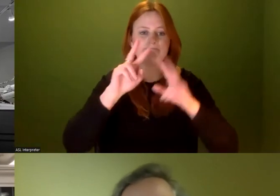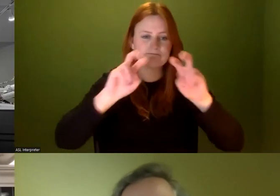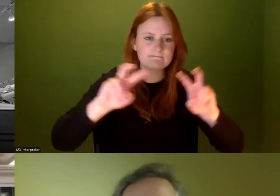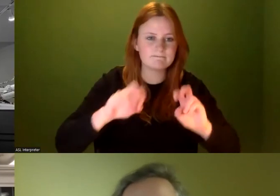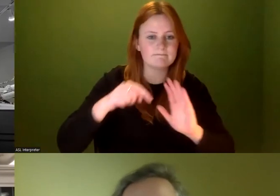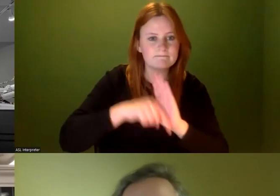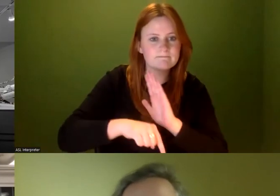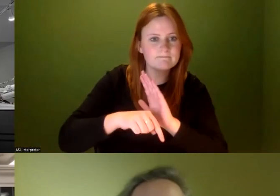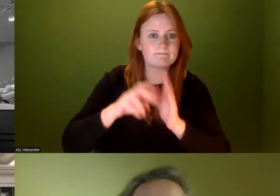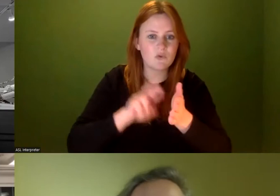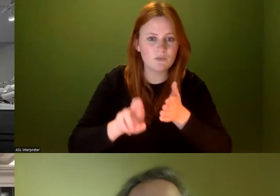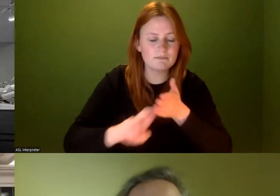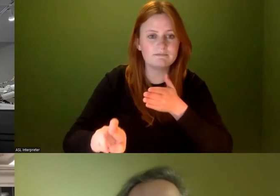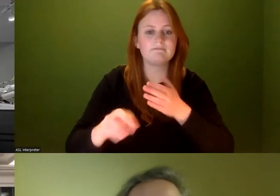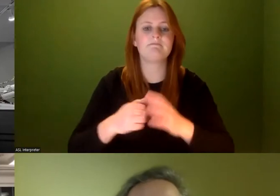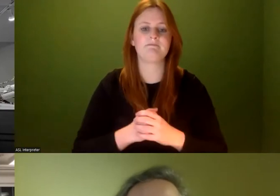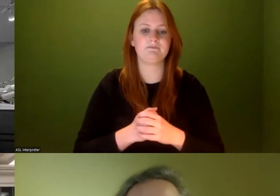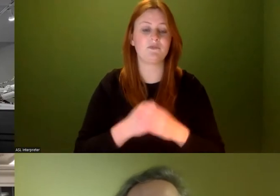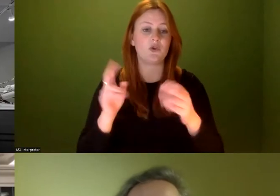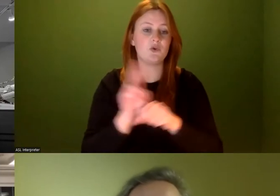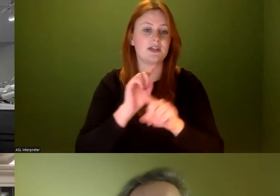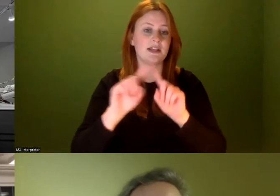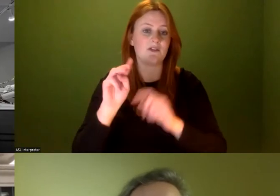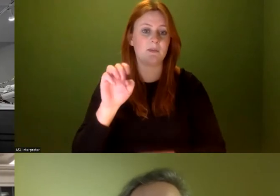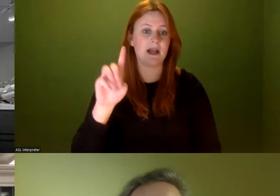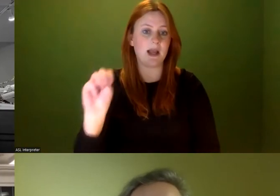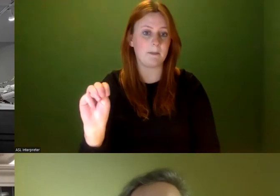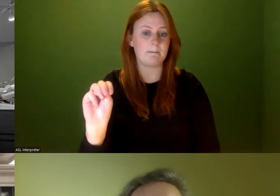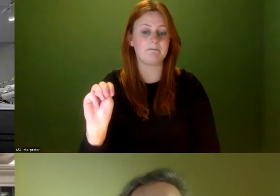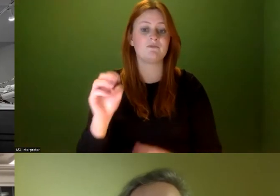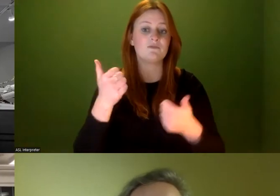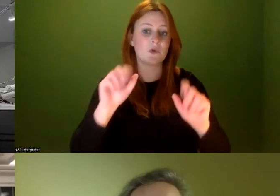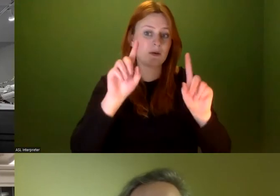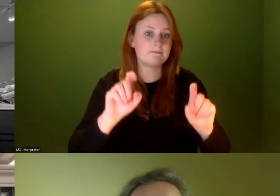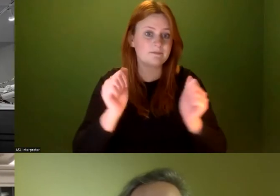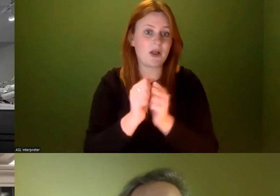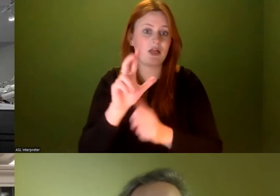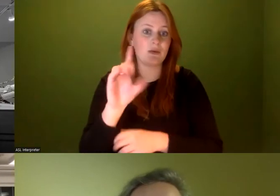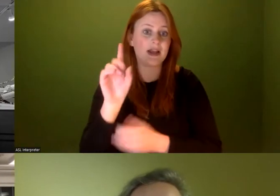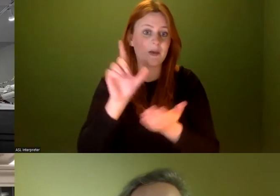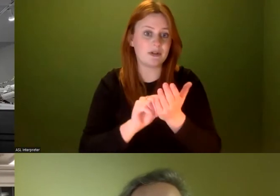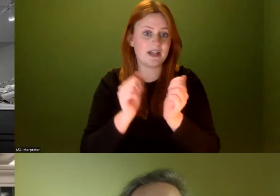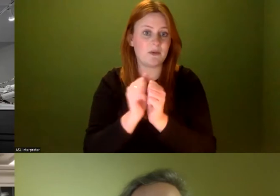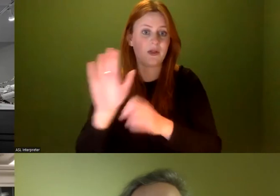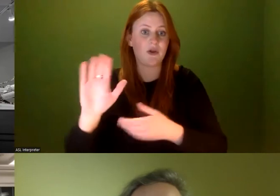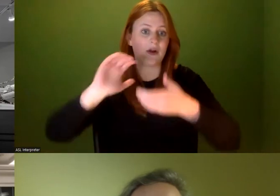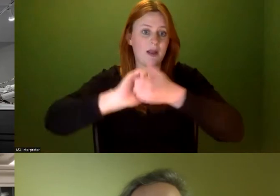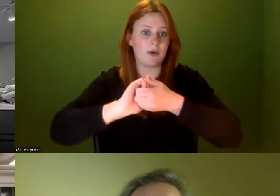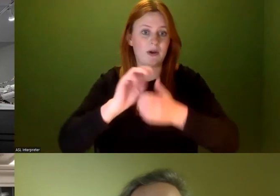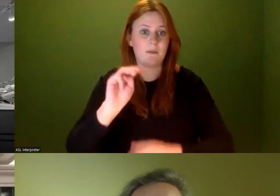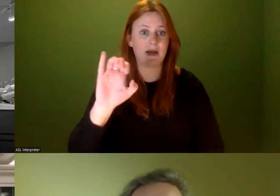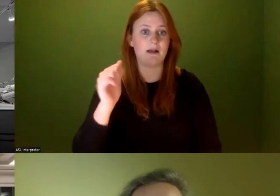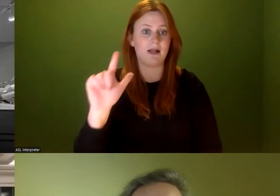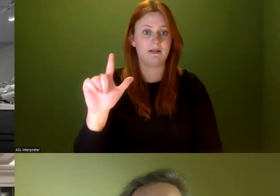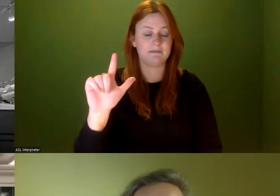transformative potential of the medium, such as experimentations in 3D printing with her collaborator, Michael Zayach.